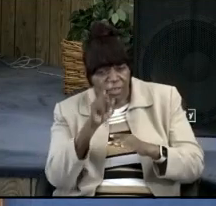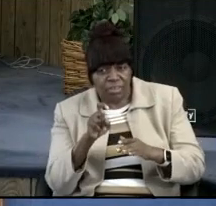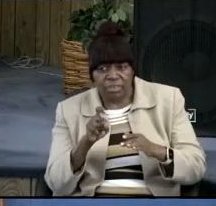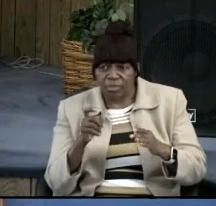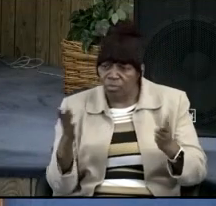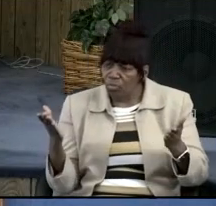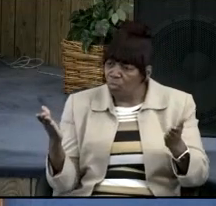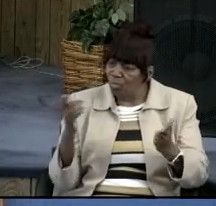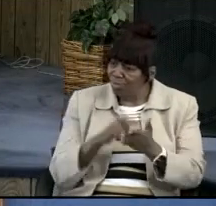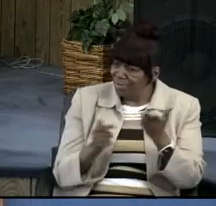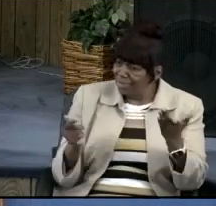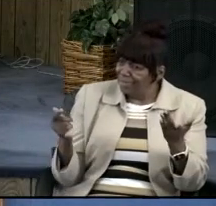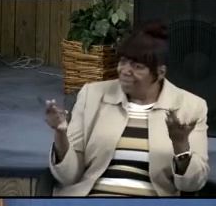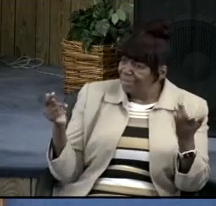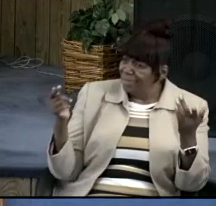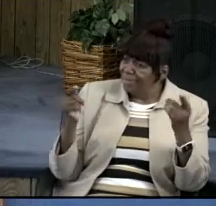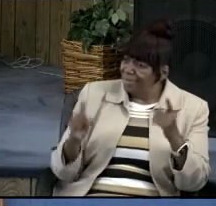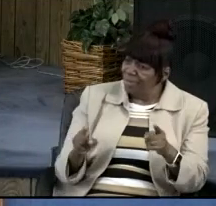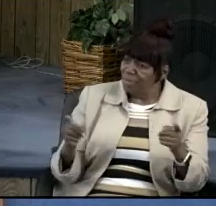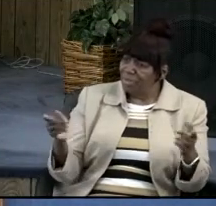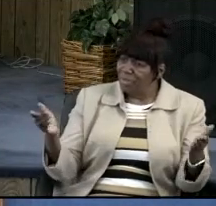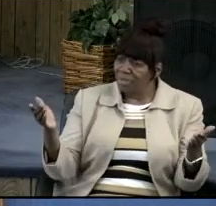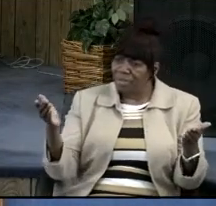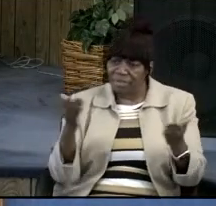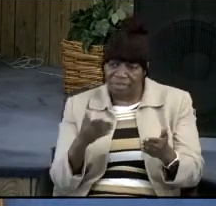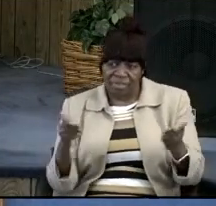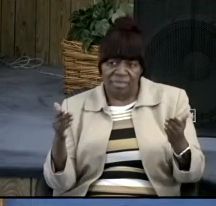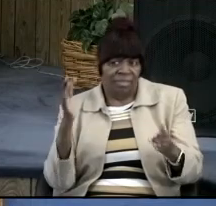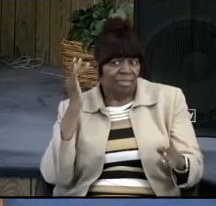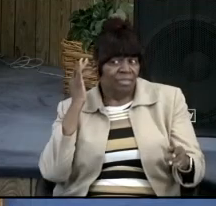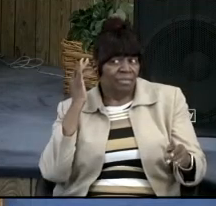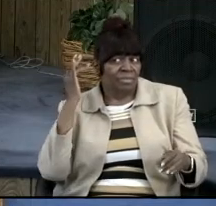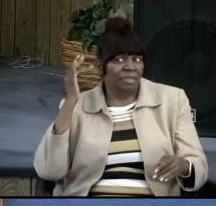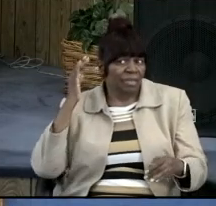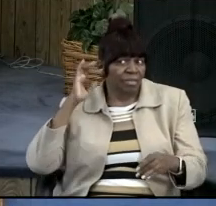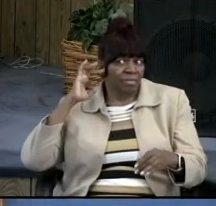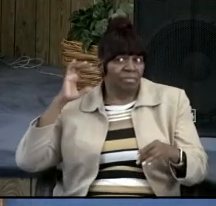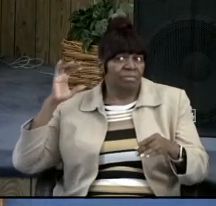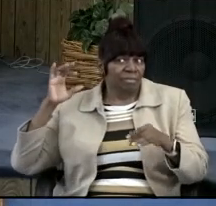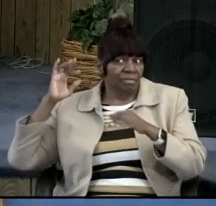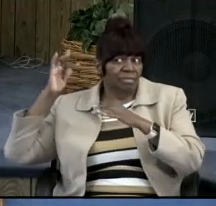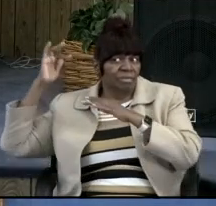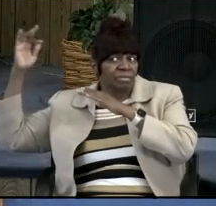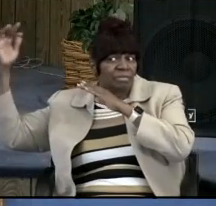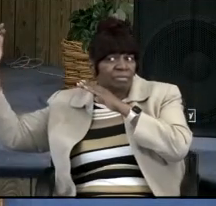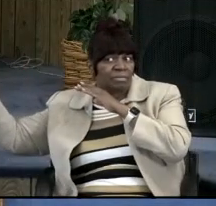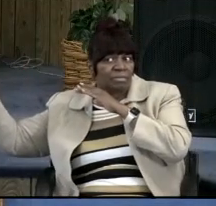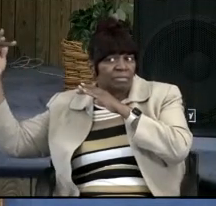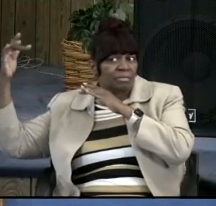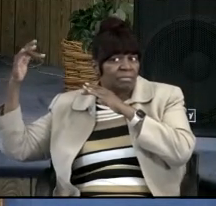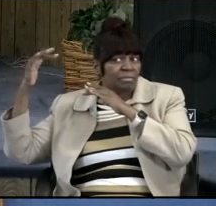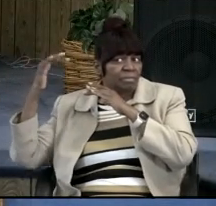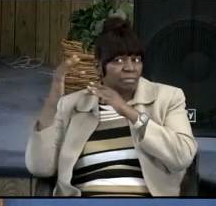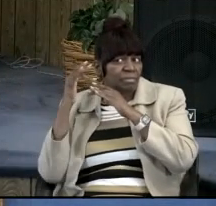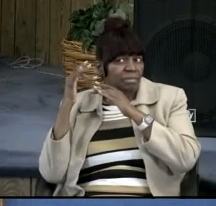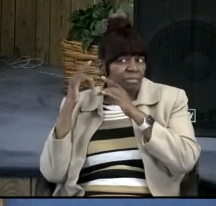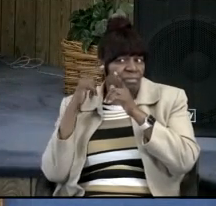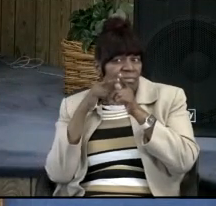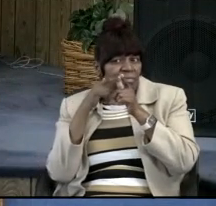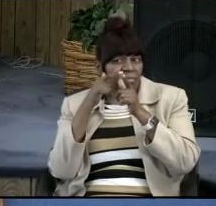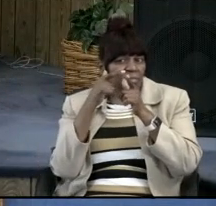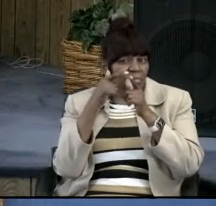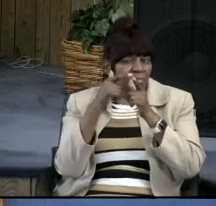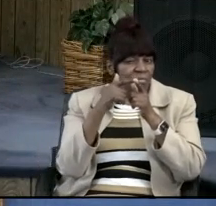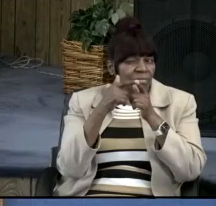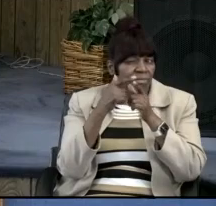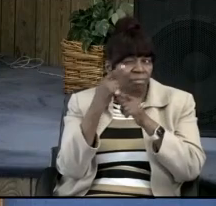atmosphere. Because if sound is vibration moving on a frequency, then